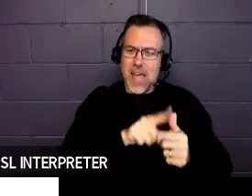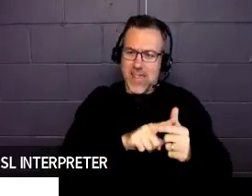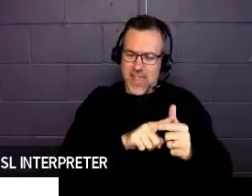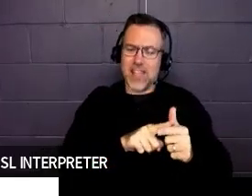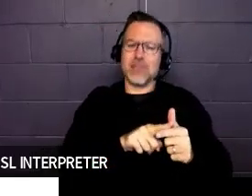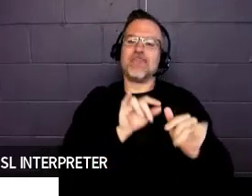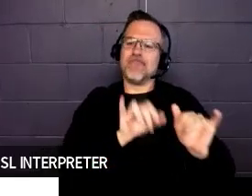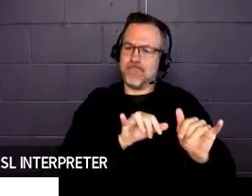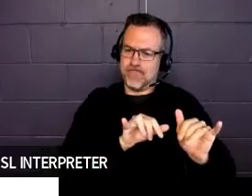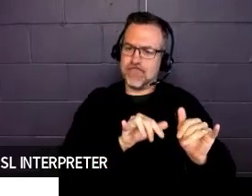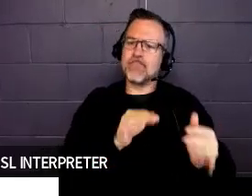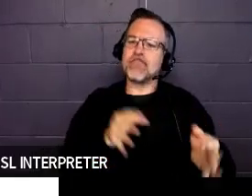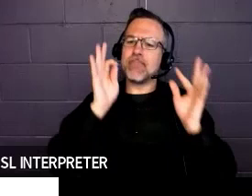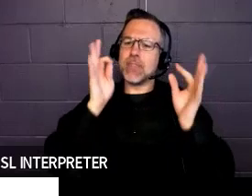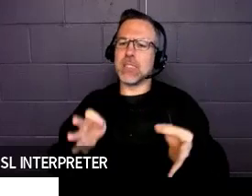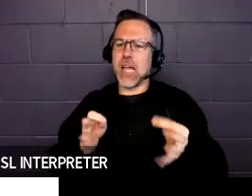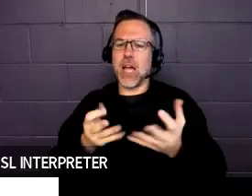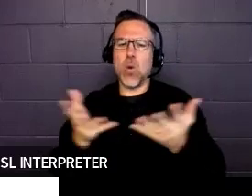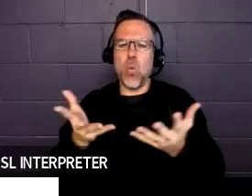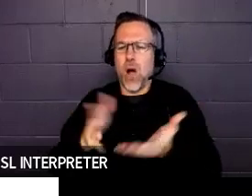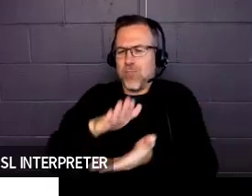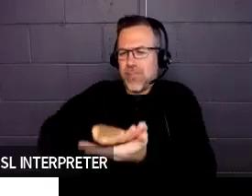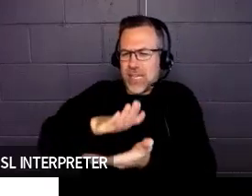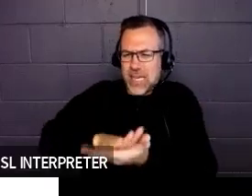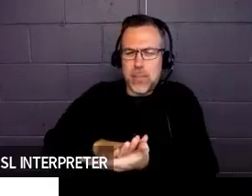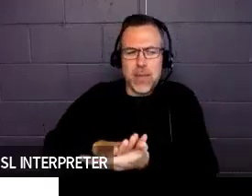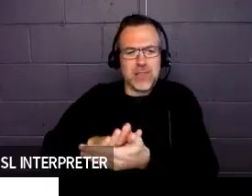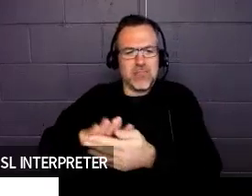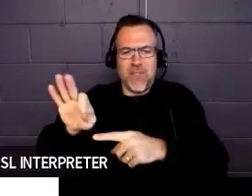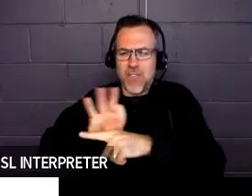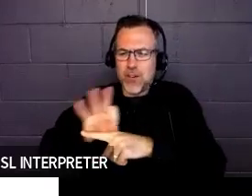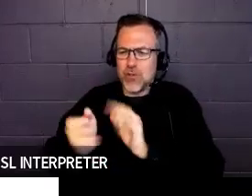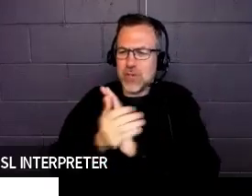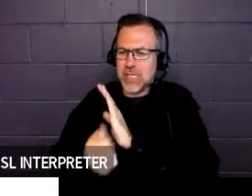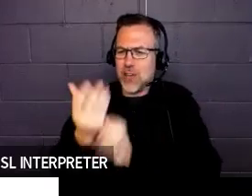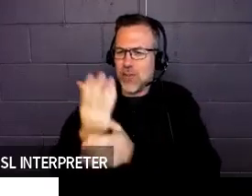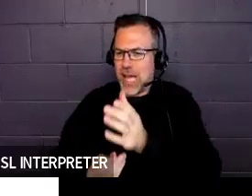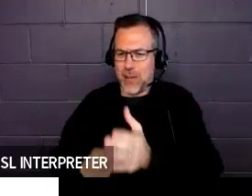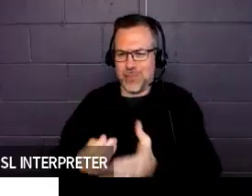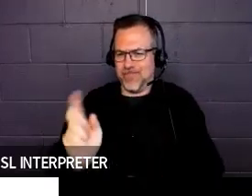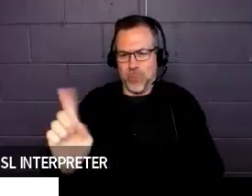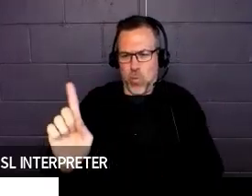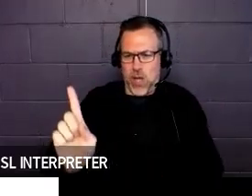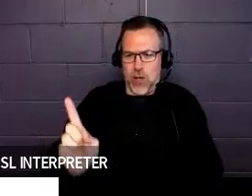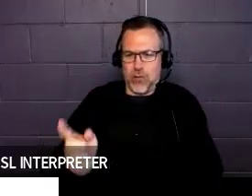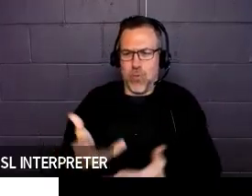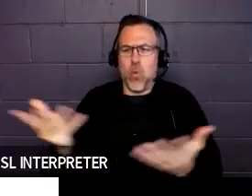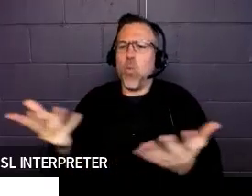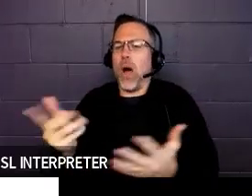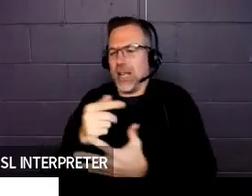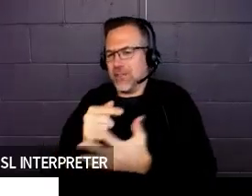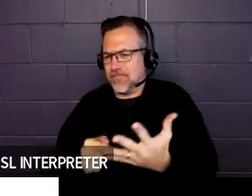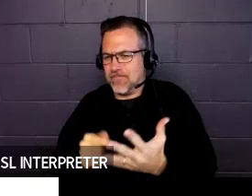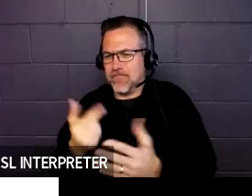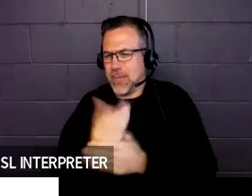are those academic and functional skill gaps that are having an adverse effect on the